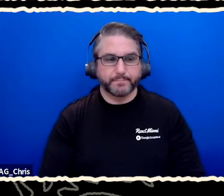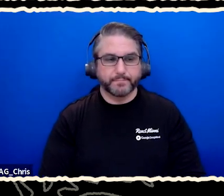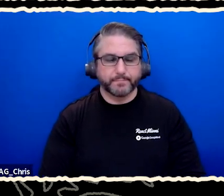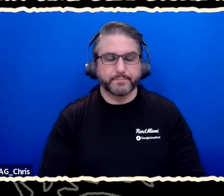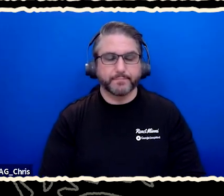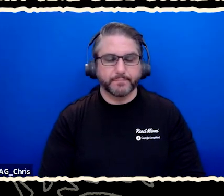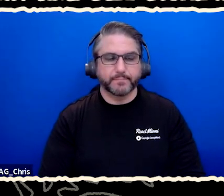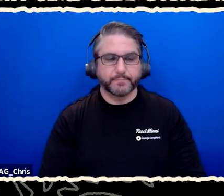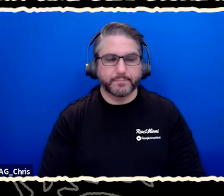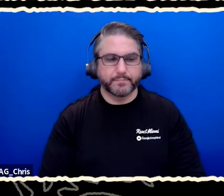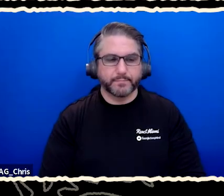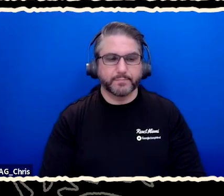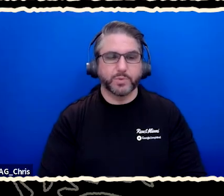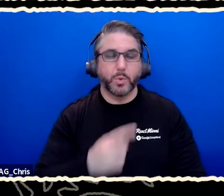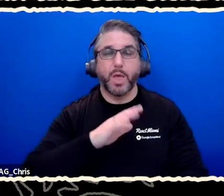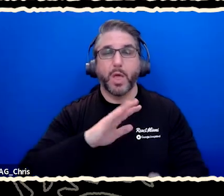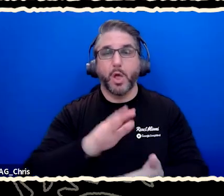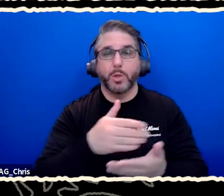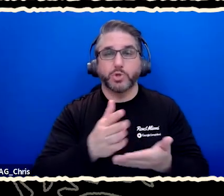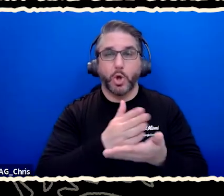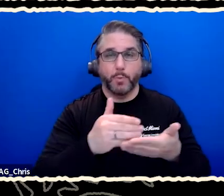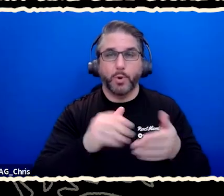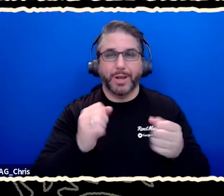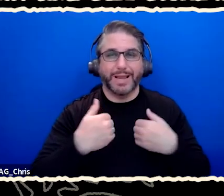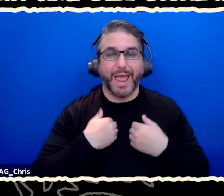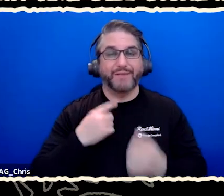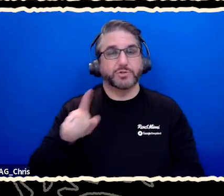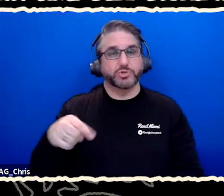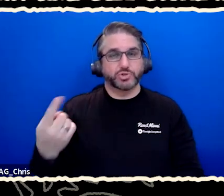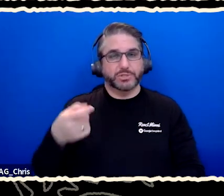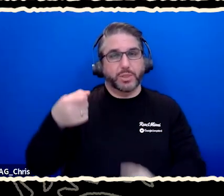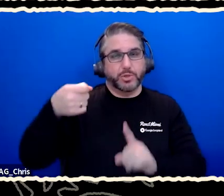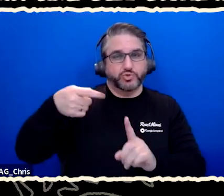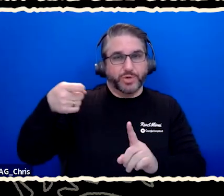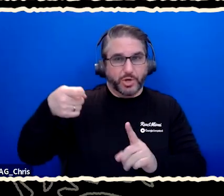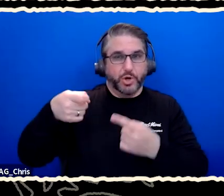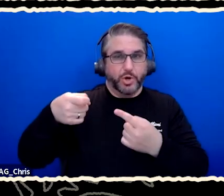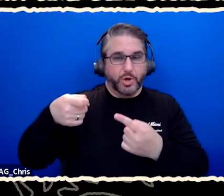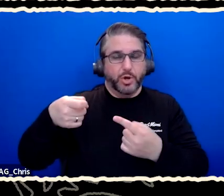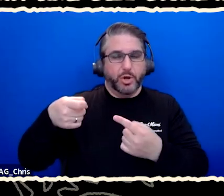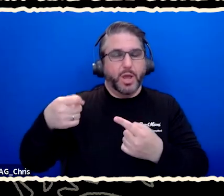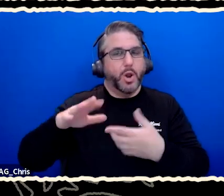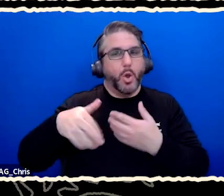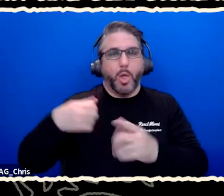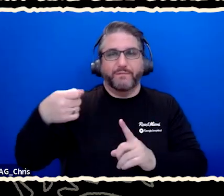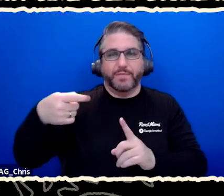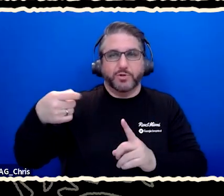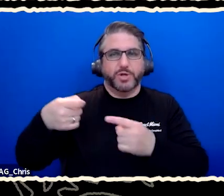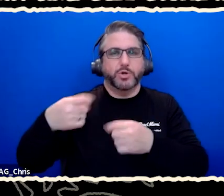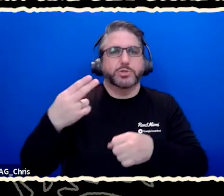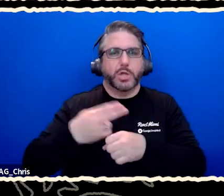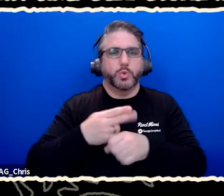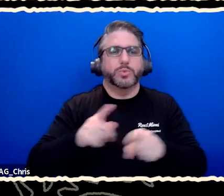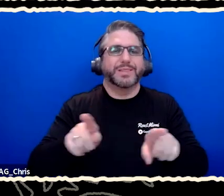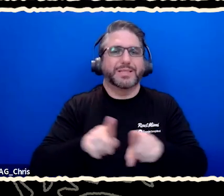So a song component could have just the trigger, and all these triggers could reuse the same pop-up. So the first